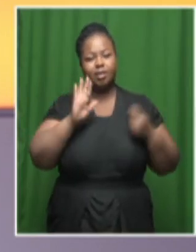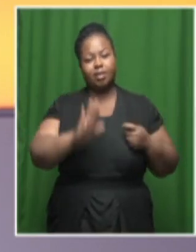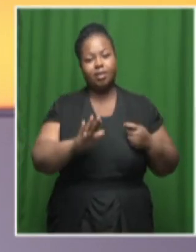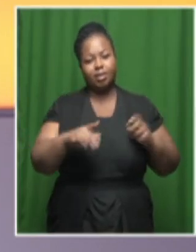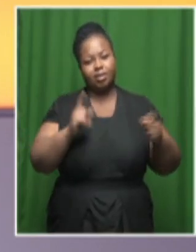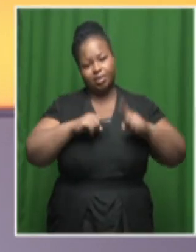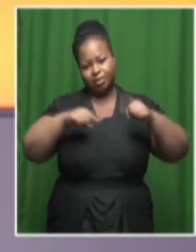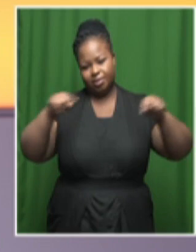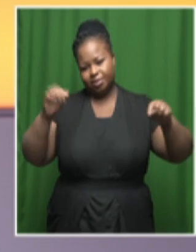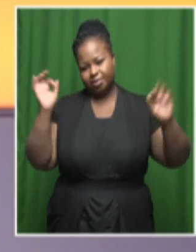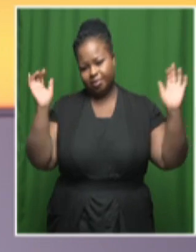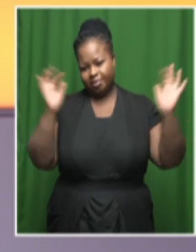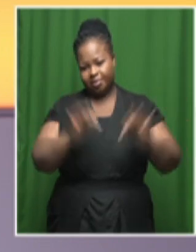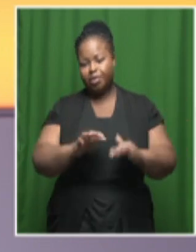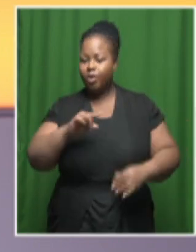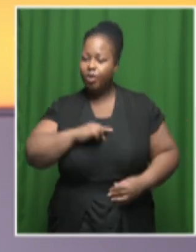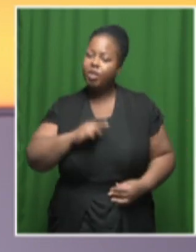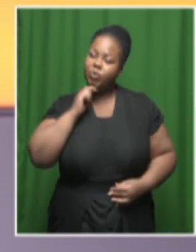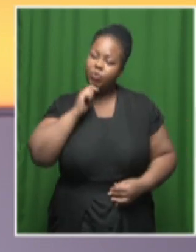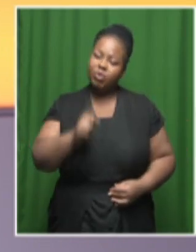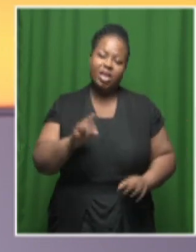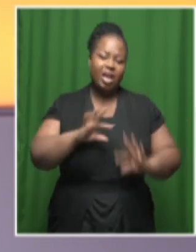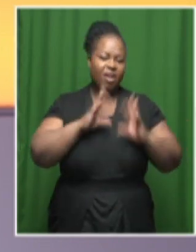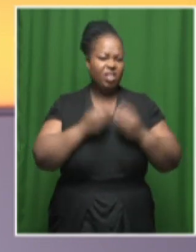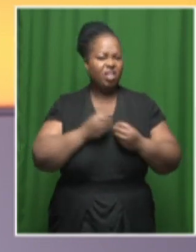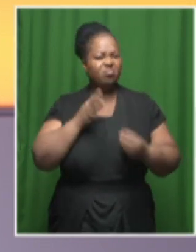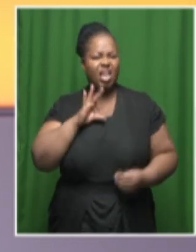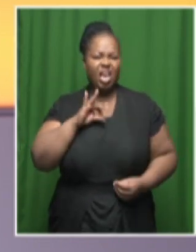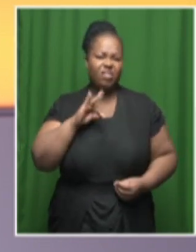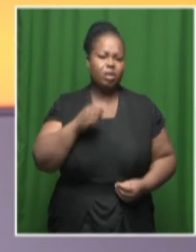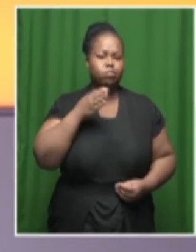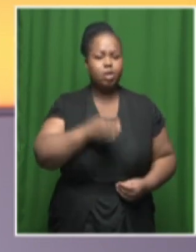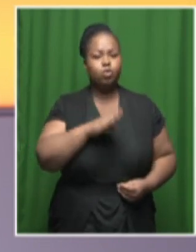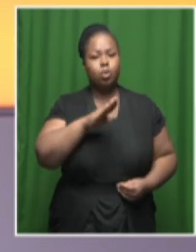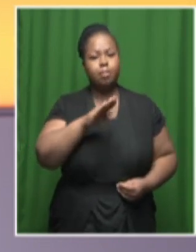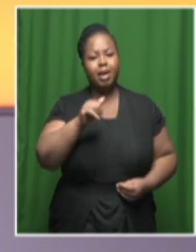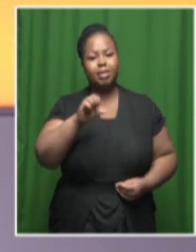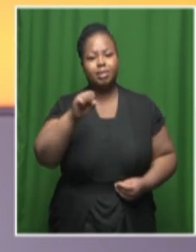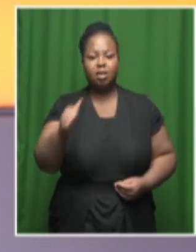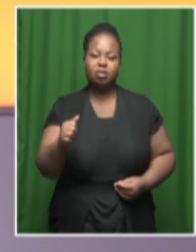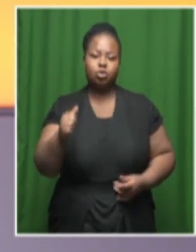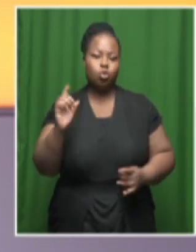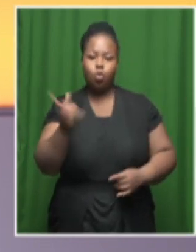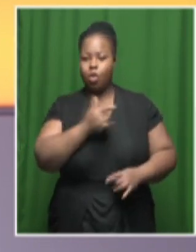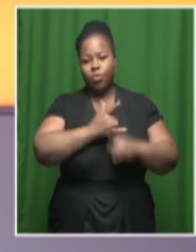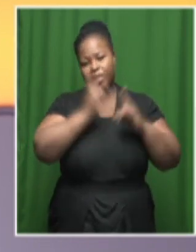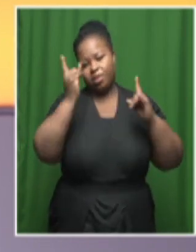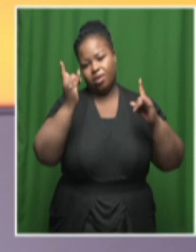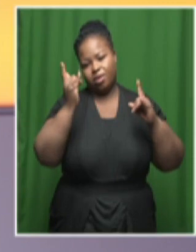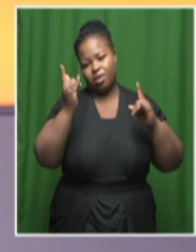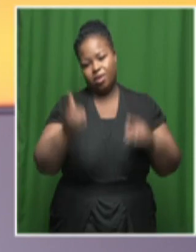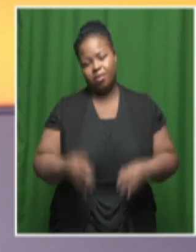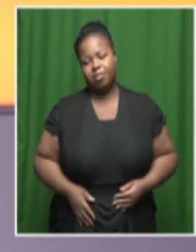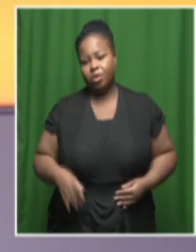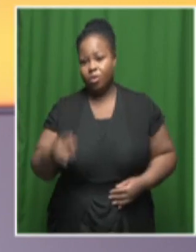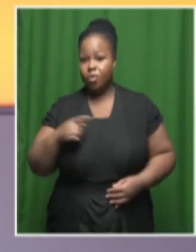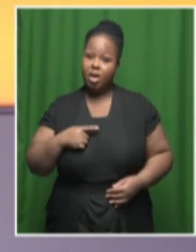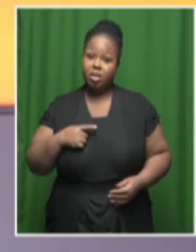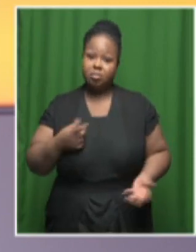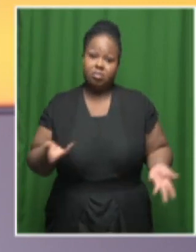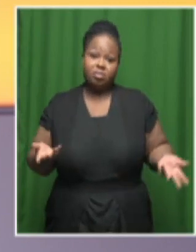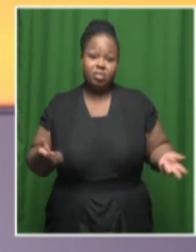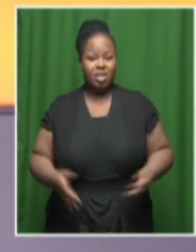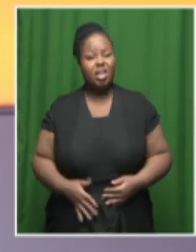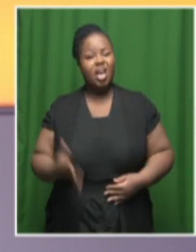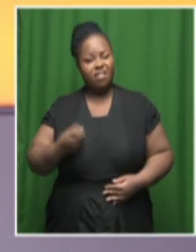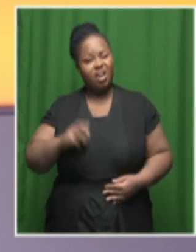the festival, because it was telling you what was on every day. So BASA is really about the win-win-win. Because if you're funding, there are